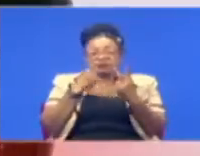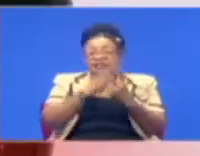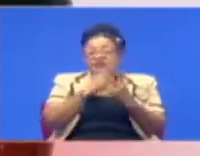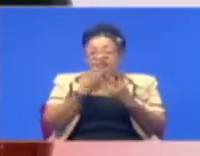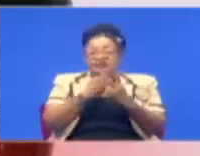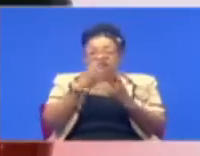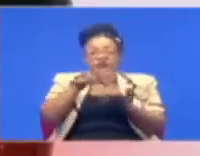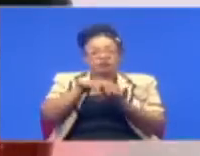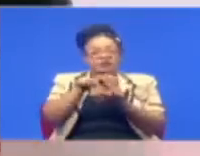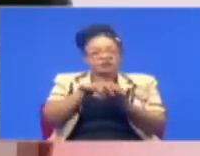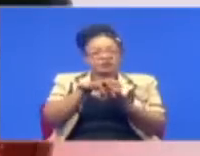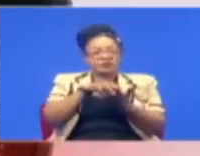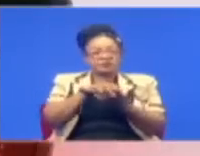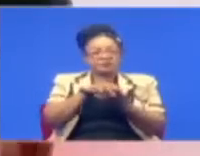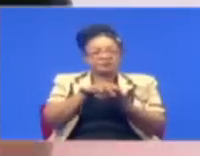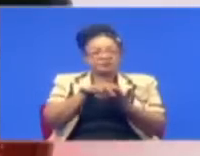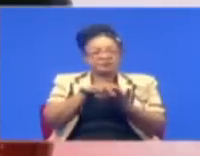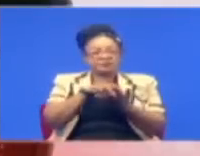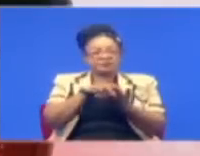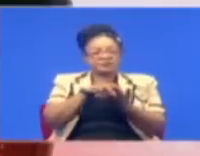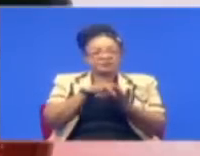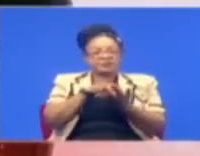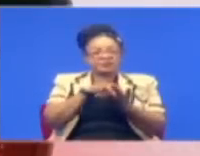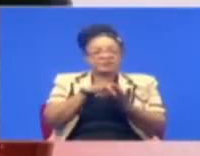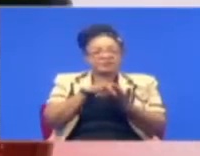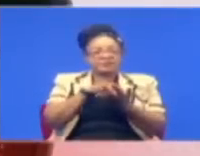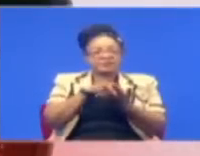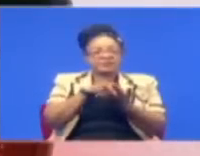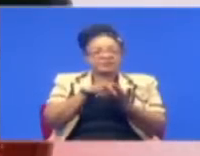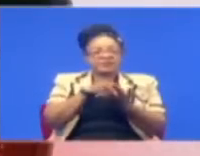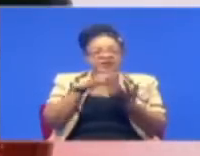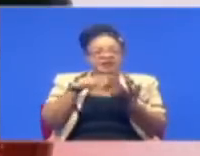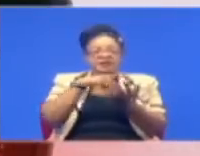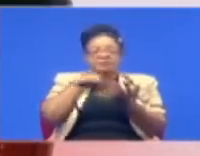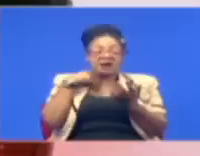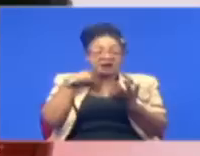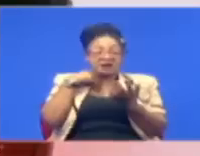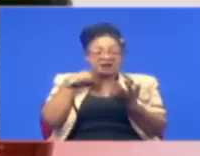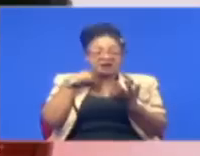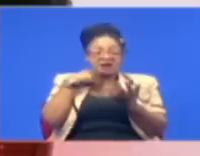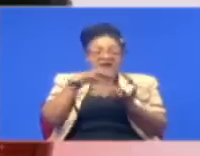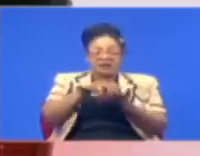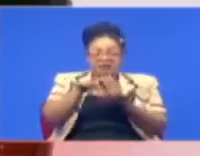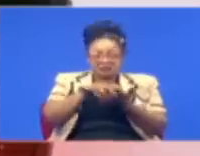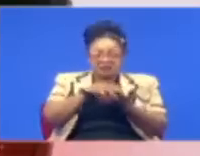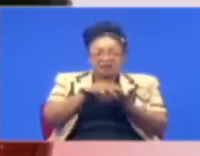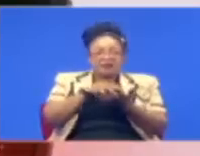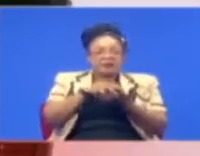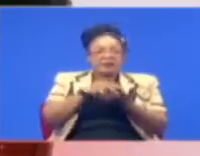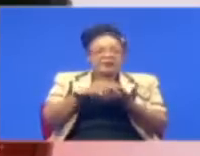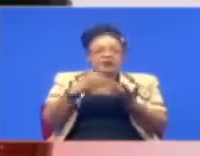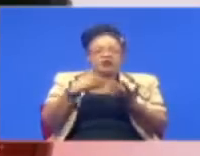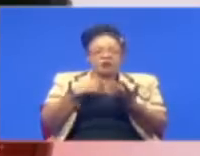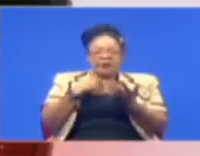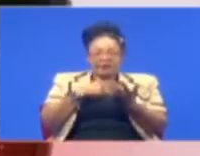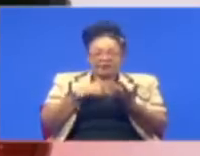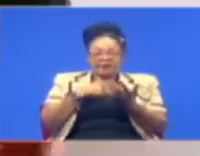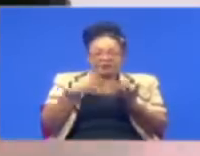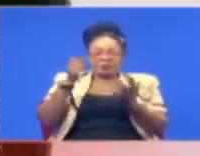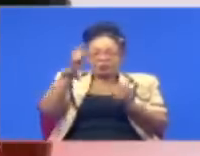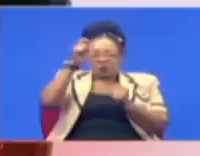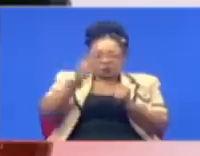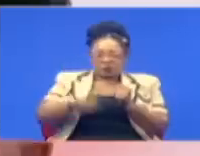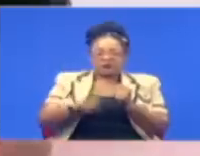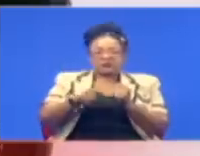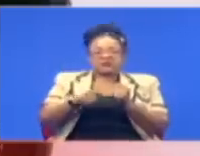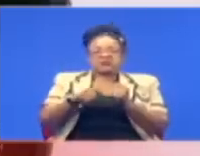there are two different situations here. In murder cases, you have a one sentence fit